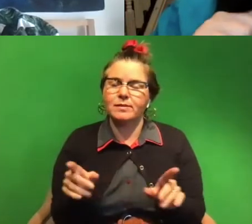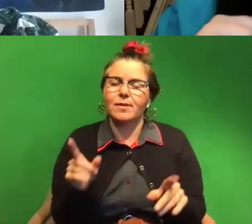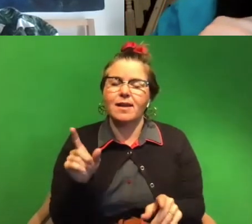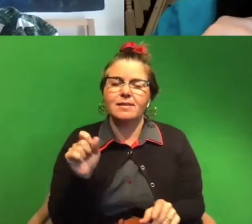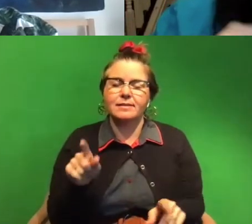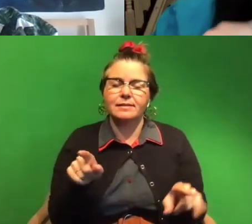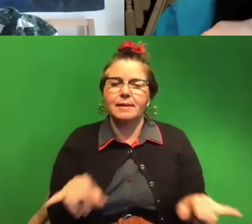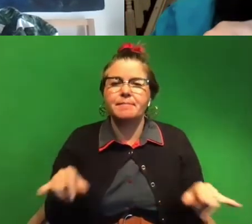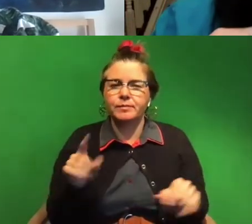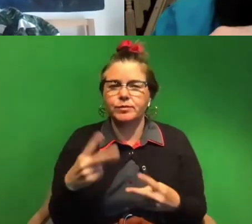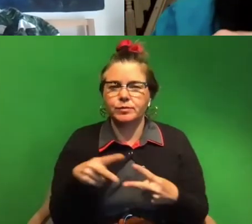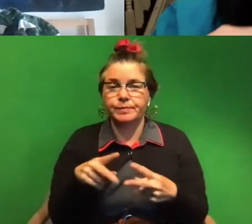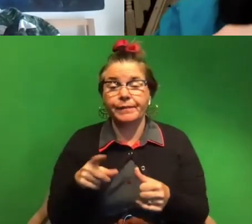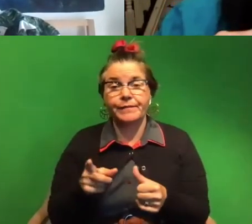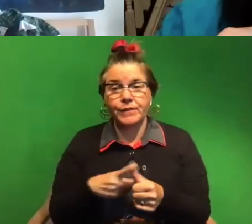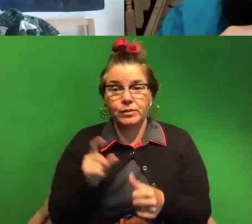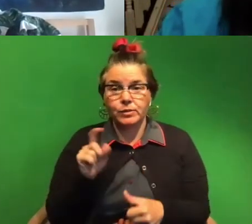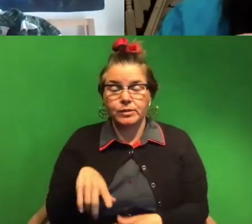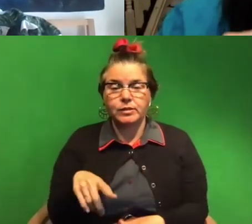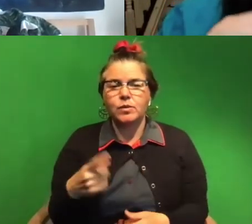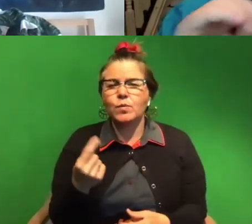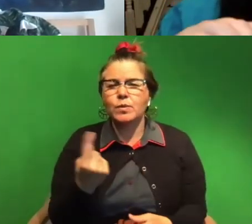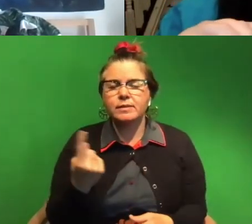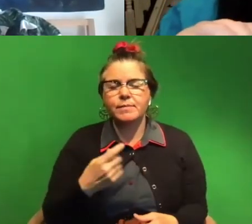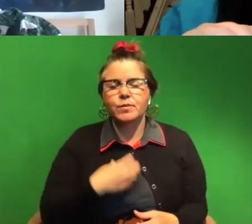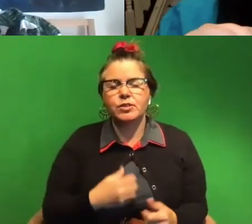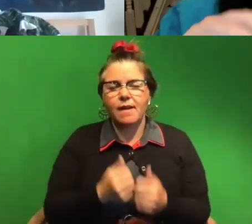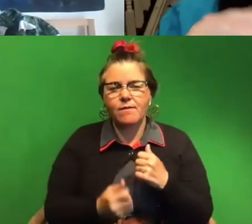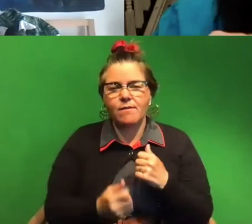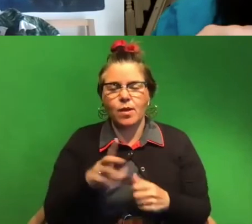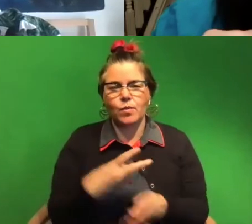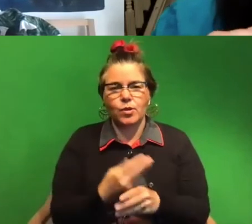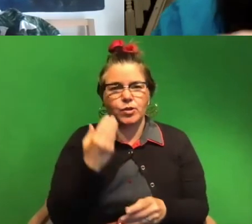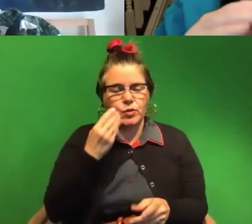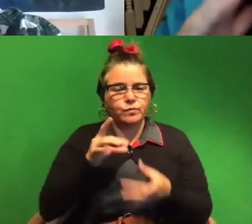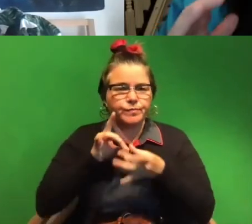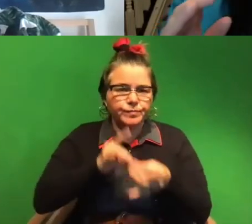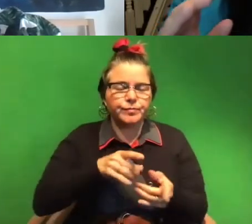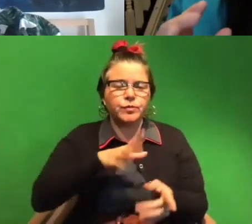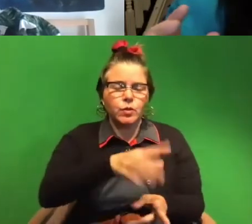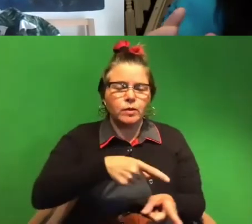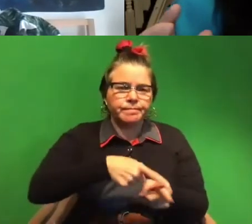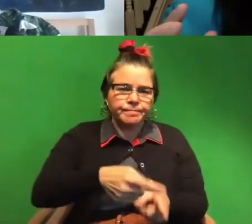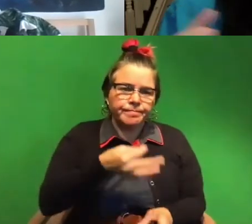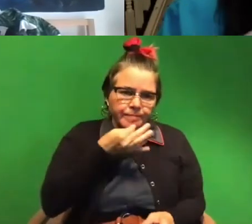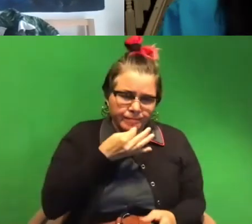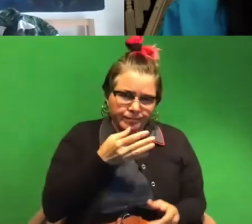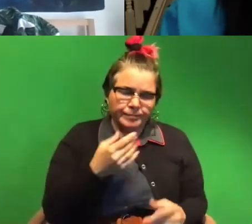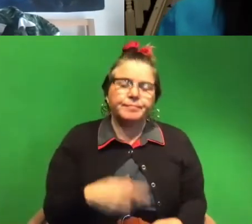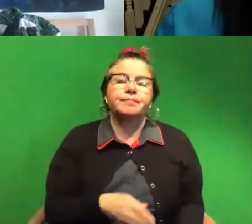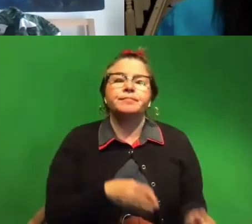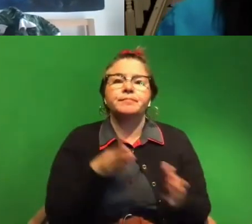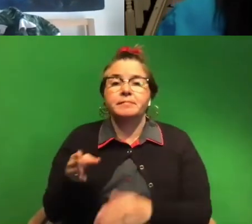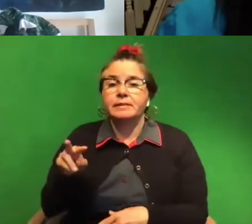two questions. The first question is, what's something that you wish everybody in the world knew related to your area of expertise? And the